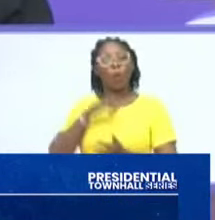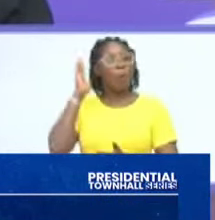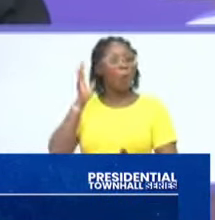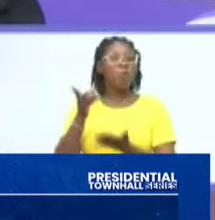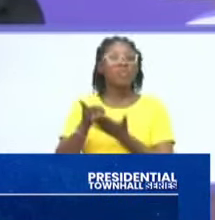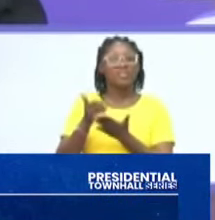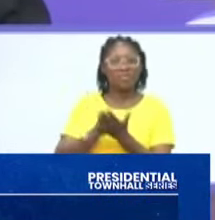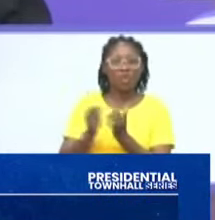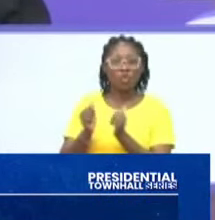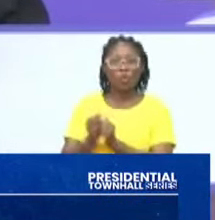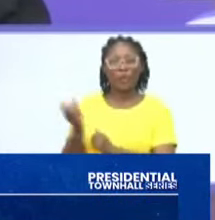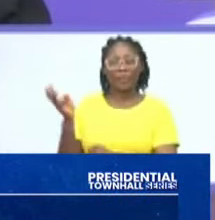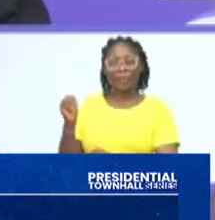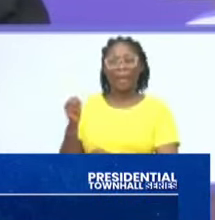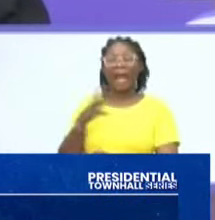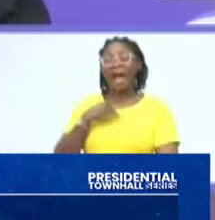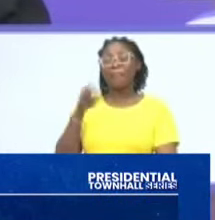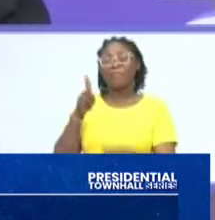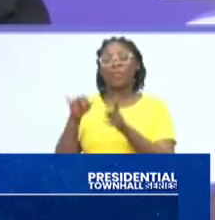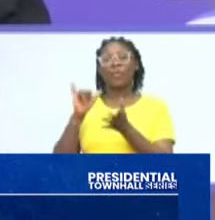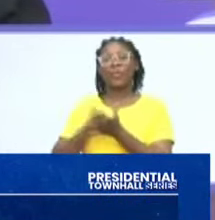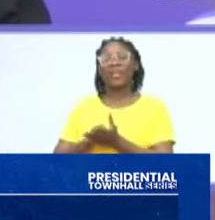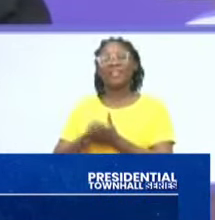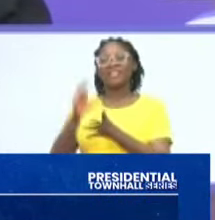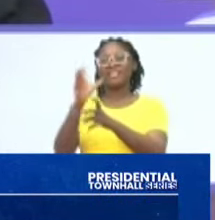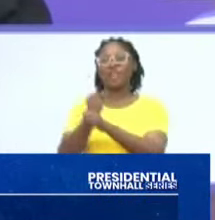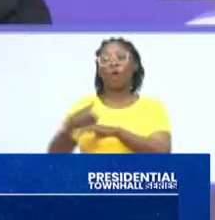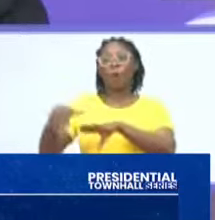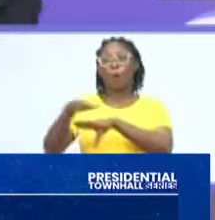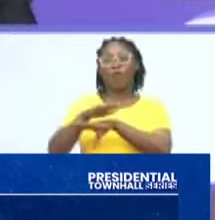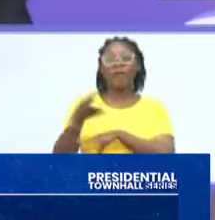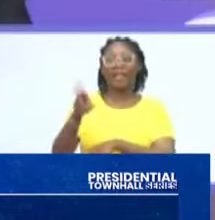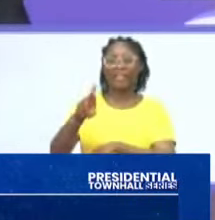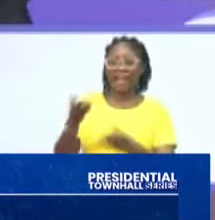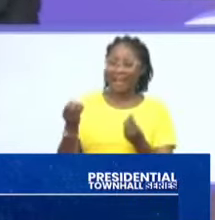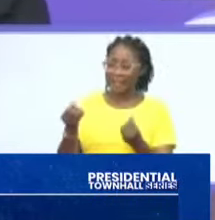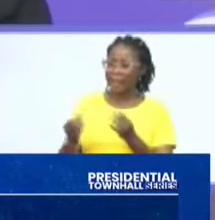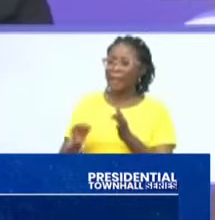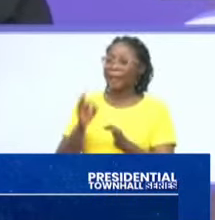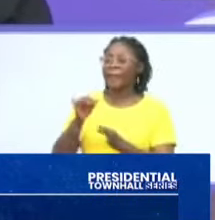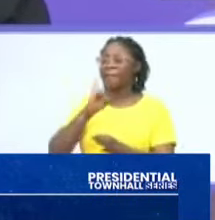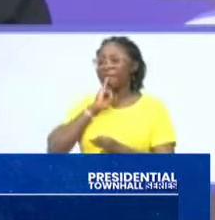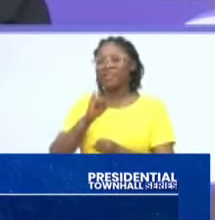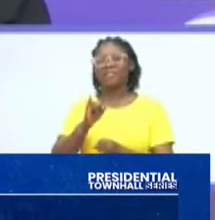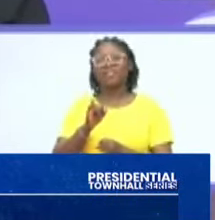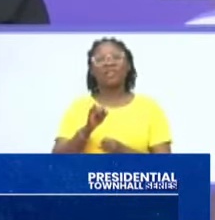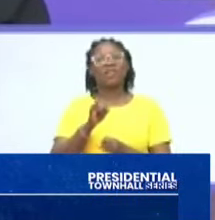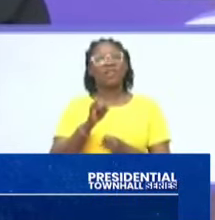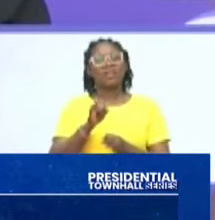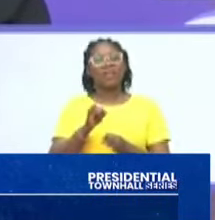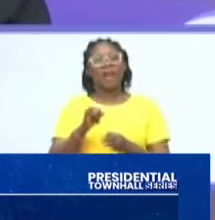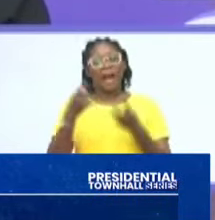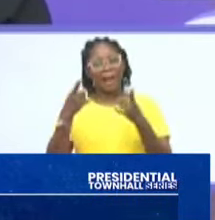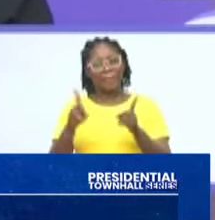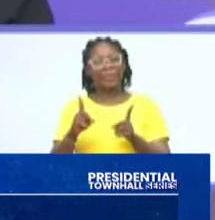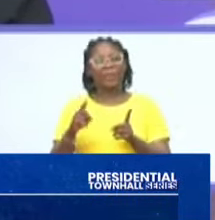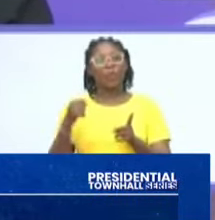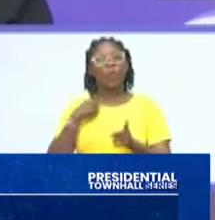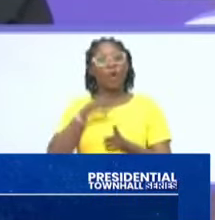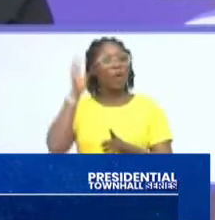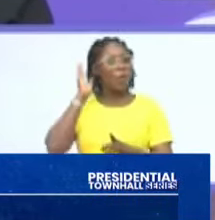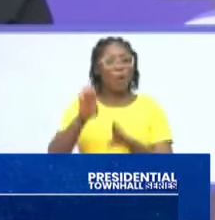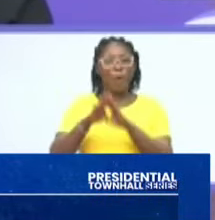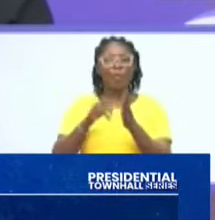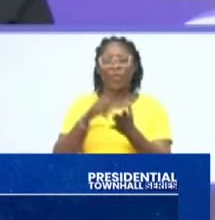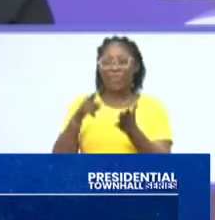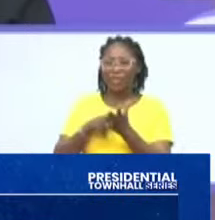them and the invaders, if they are. It's something that I will be open to discuss and